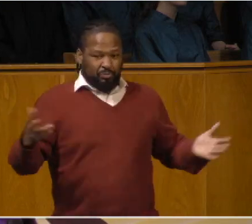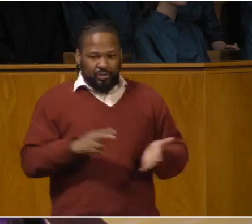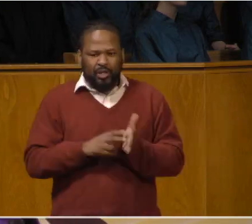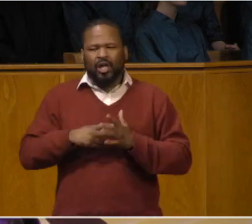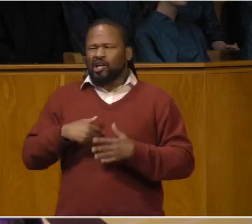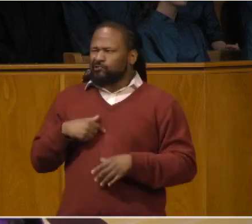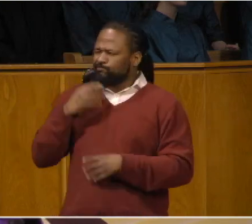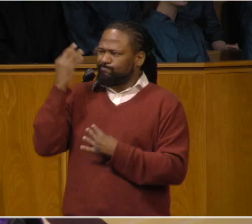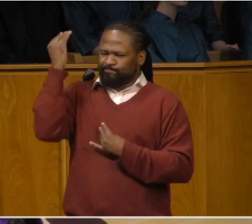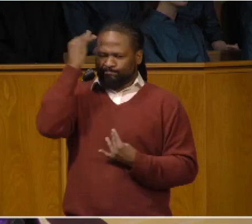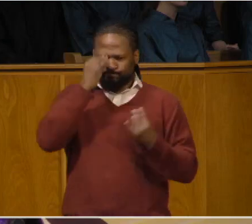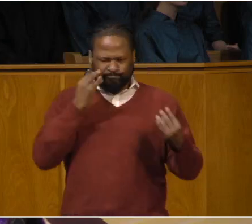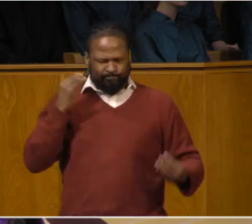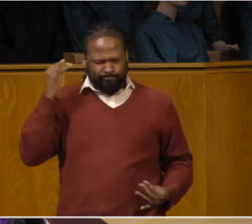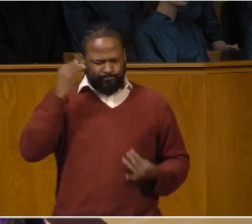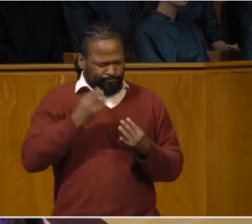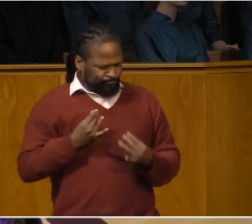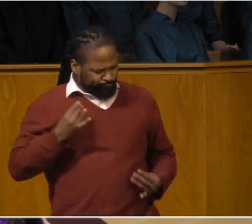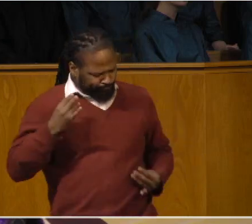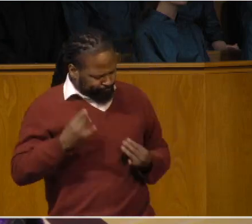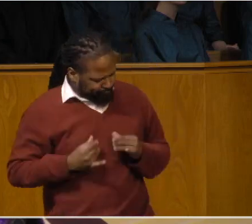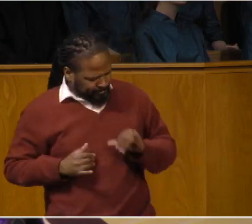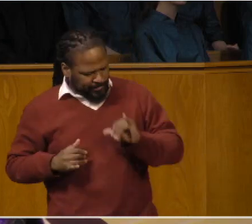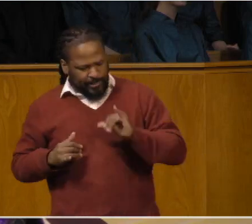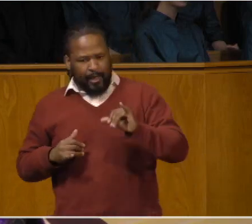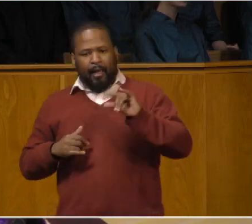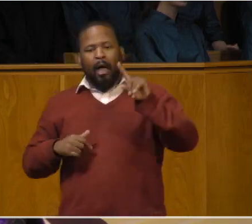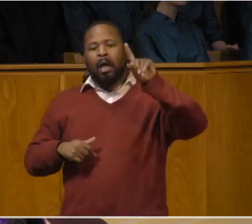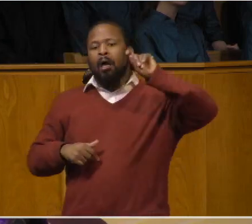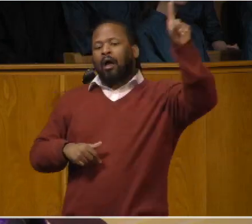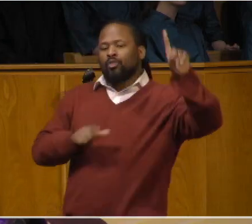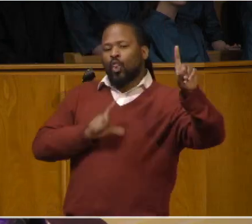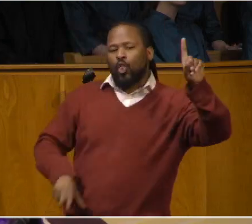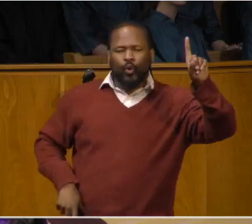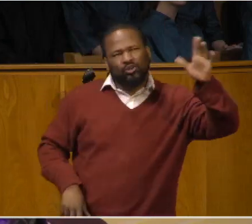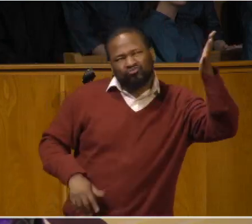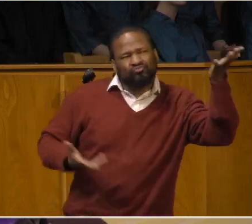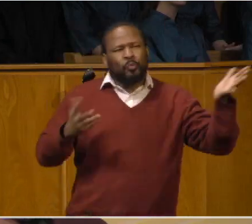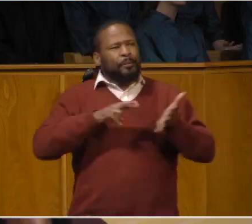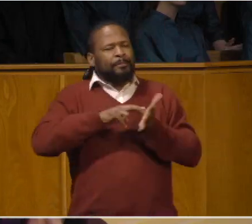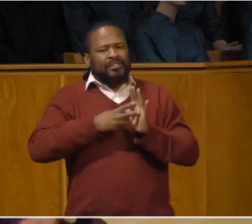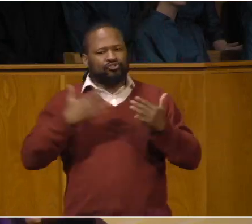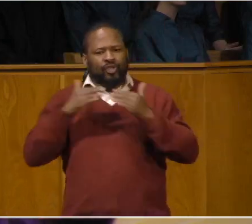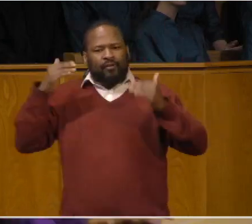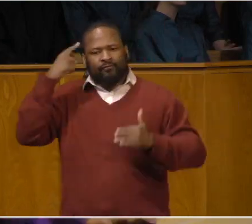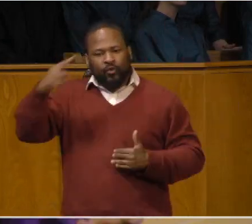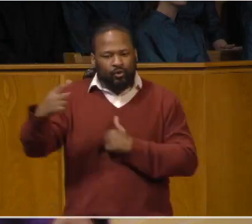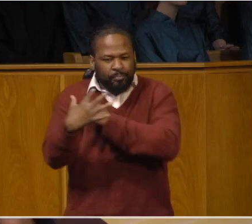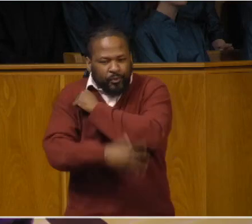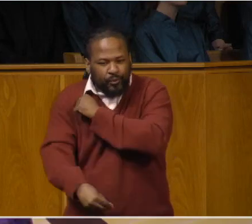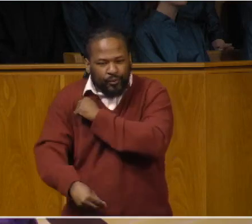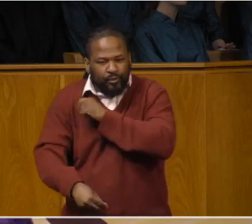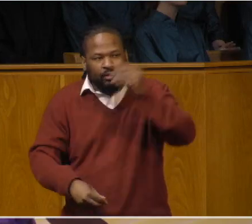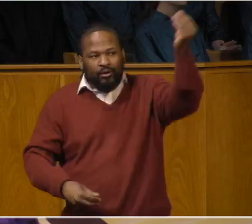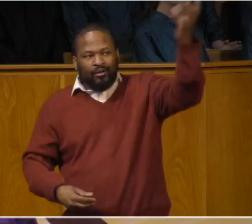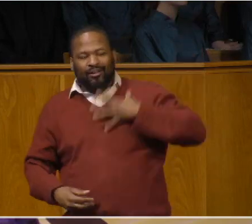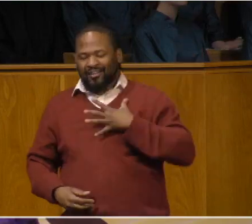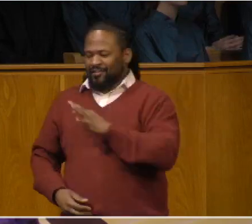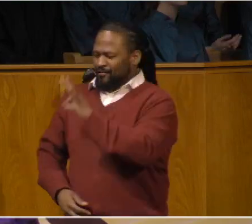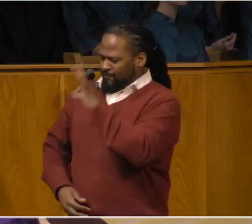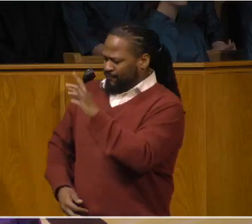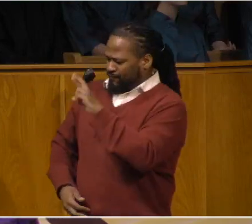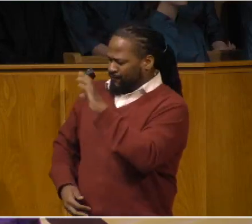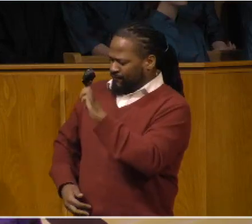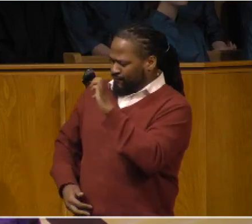me, freedom. It is the physical freedom of those who are literally bound, but it is also